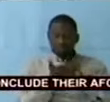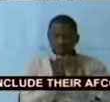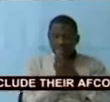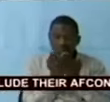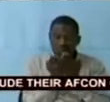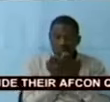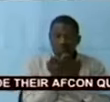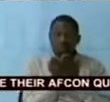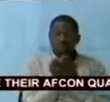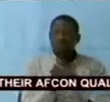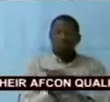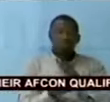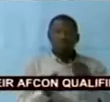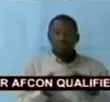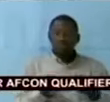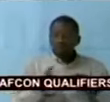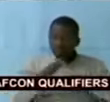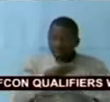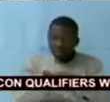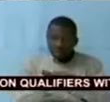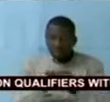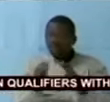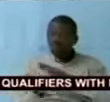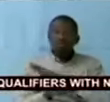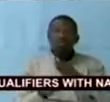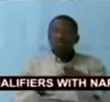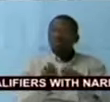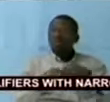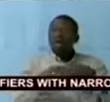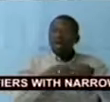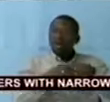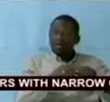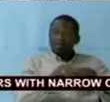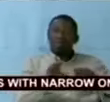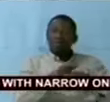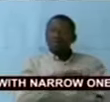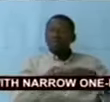it was neither admitted nor rejected. With all